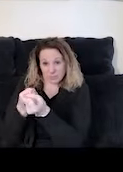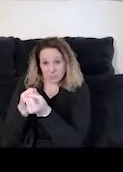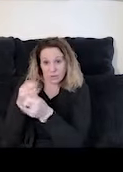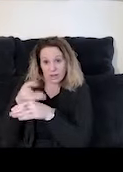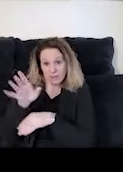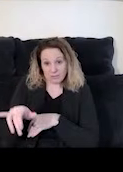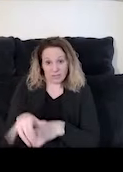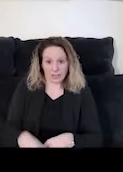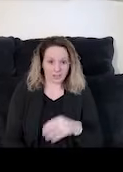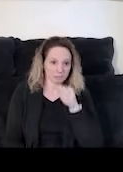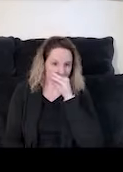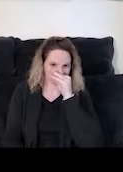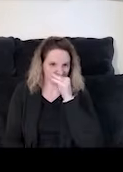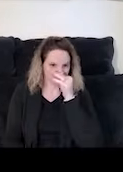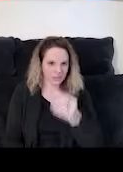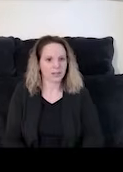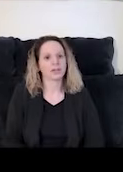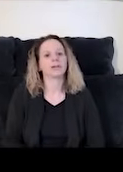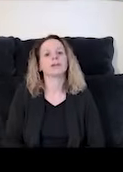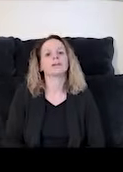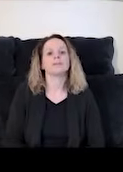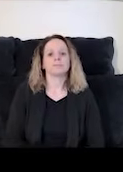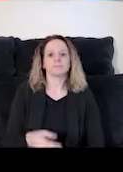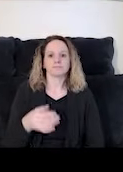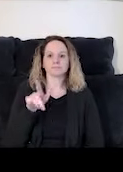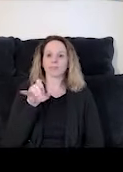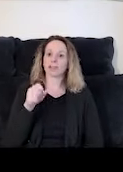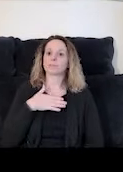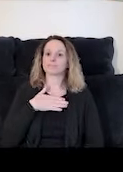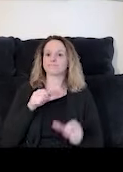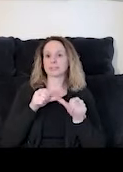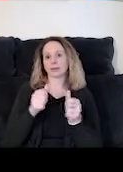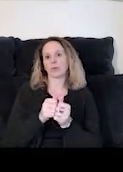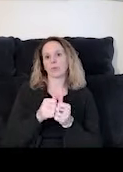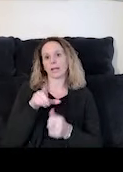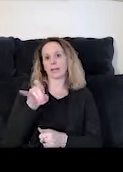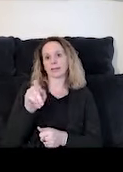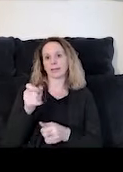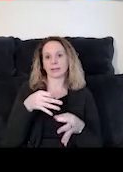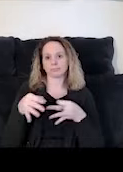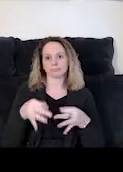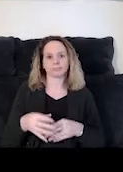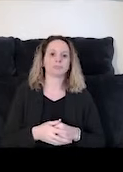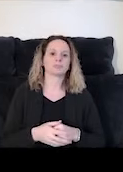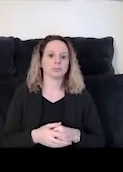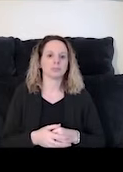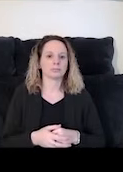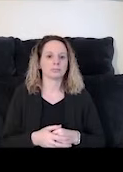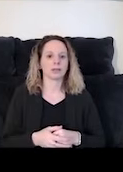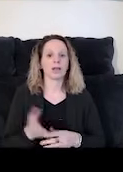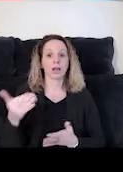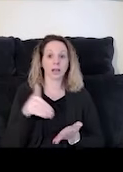that crisis as well. Lois, why don't you walk us through some more of the data too? Sure.